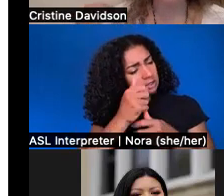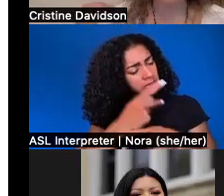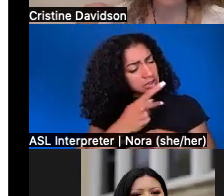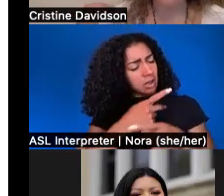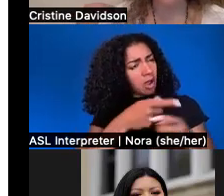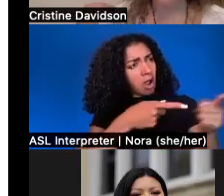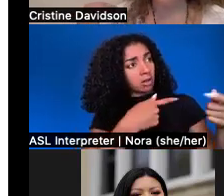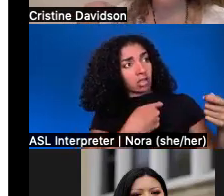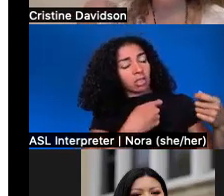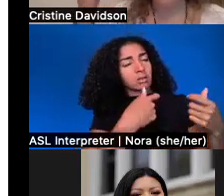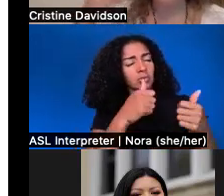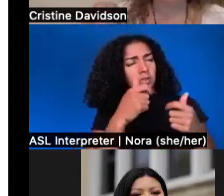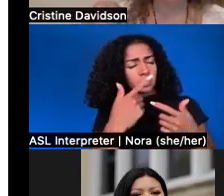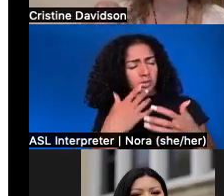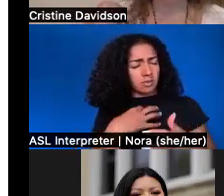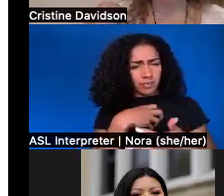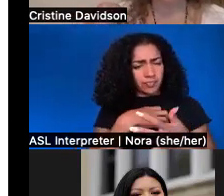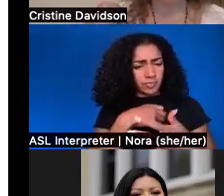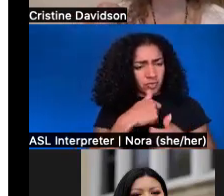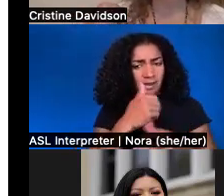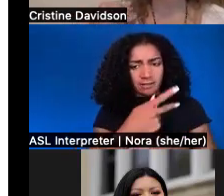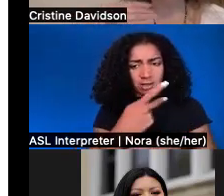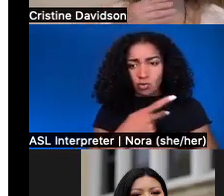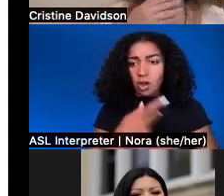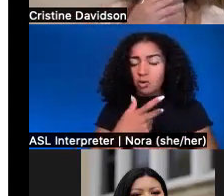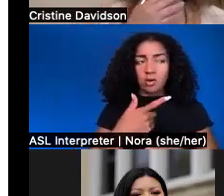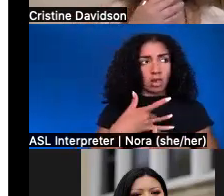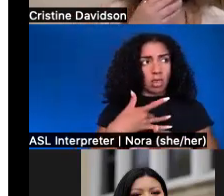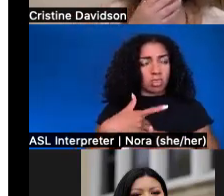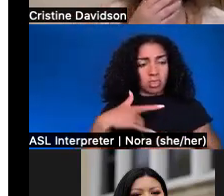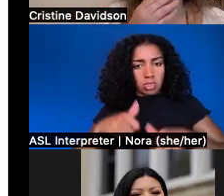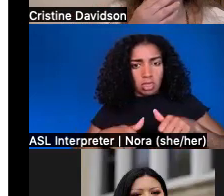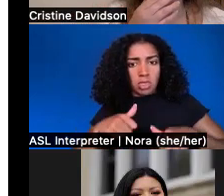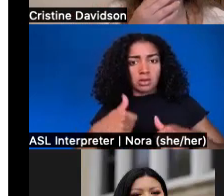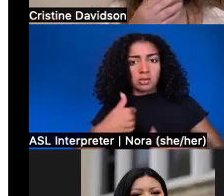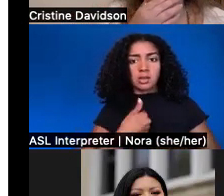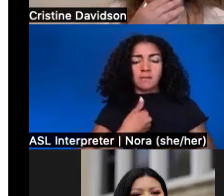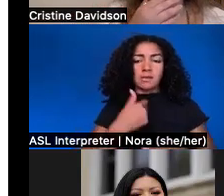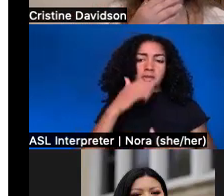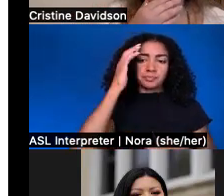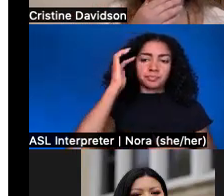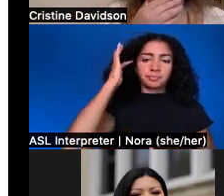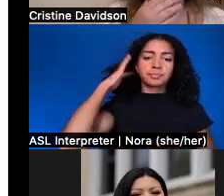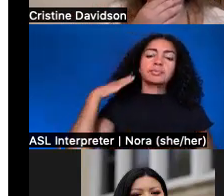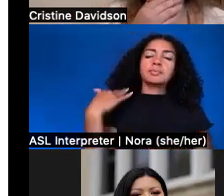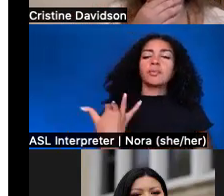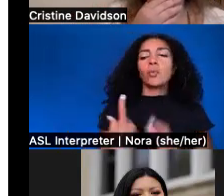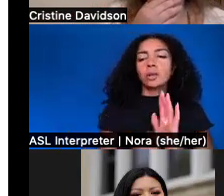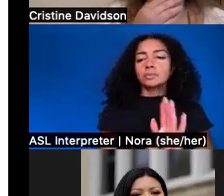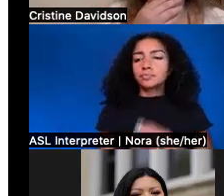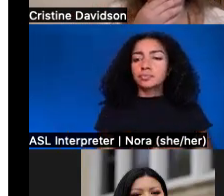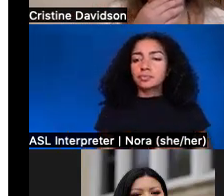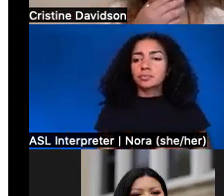and misinformation that we may start to doubt ourselves. Yeah. Yeah,